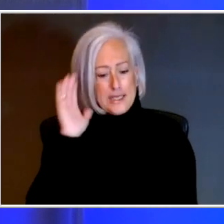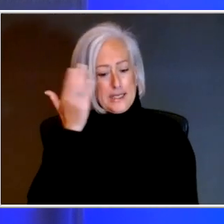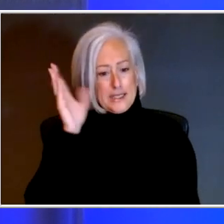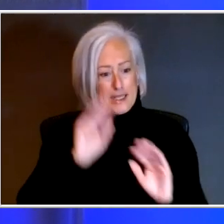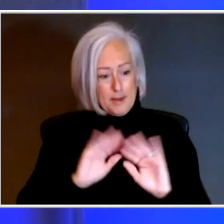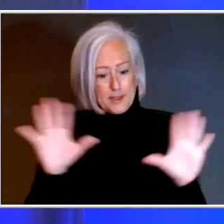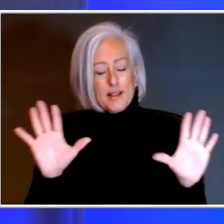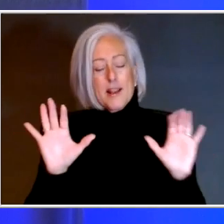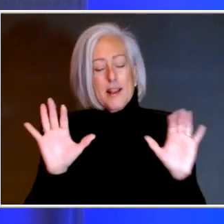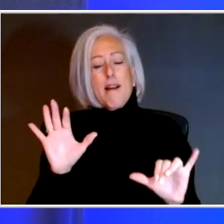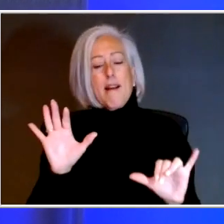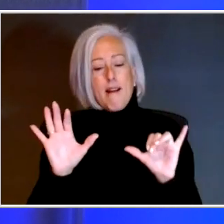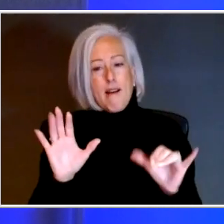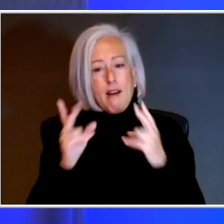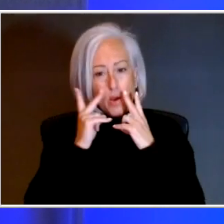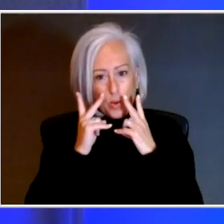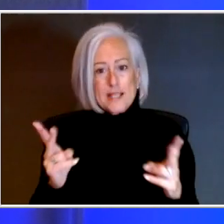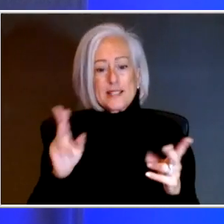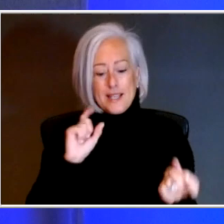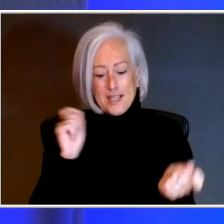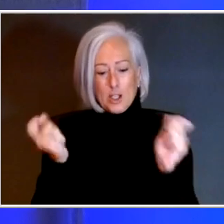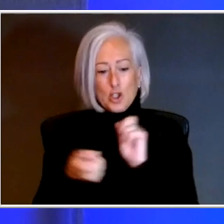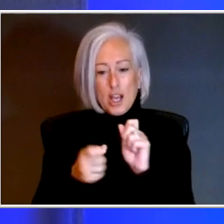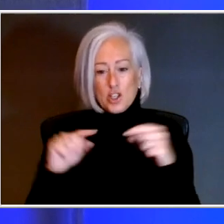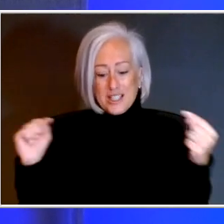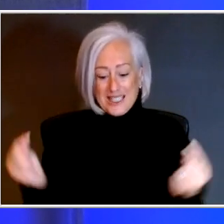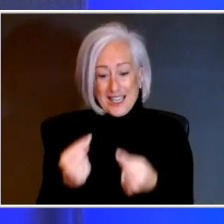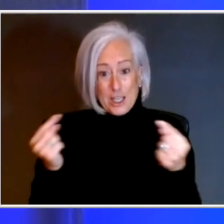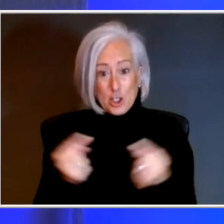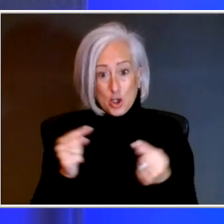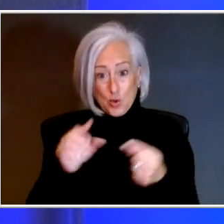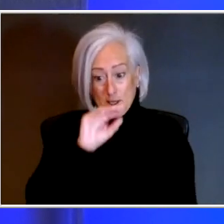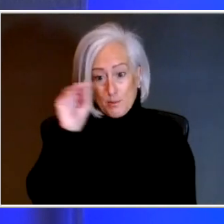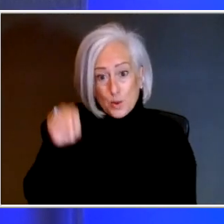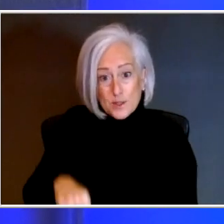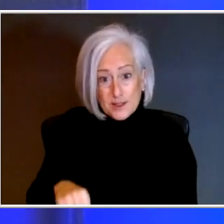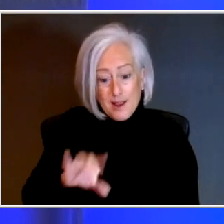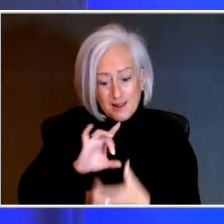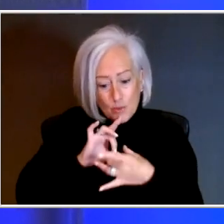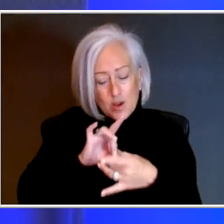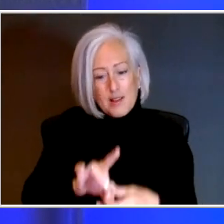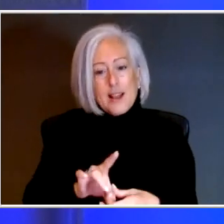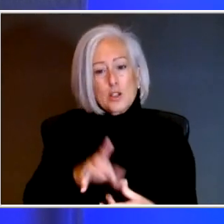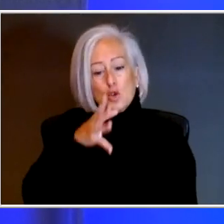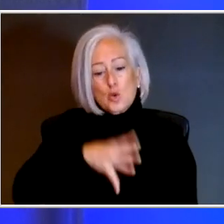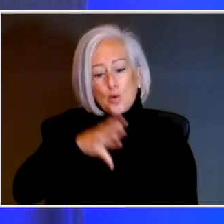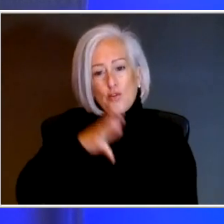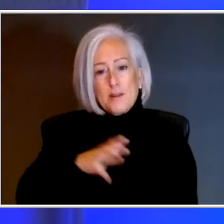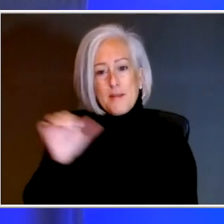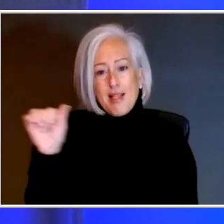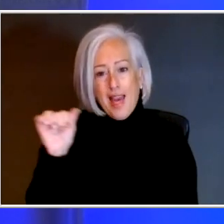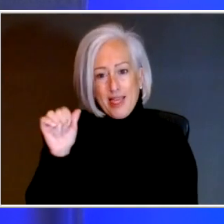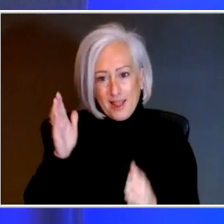seeing changes in injury rates and issues specific to the female athlete.